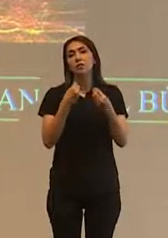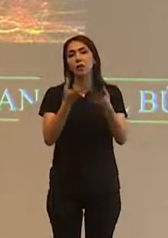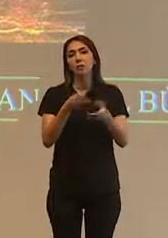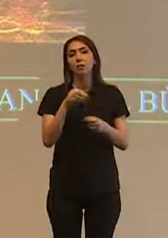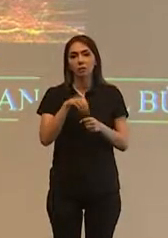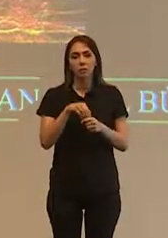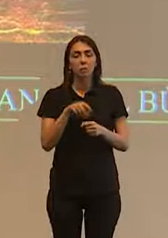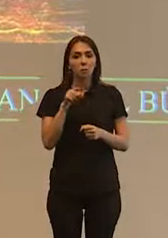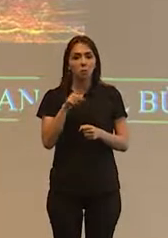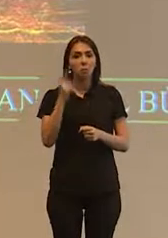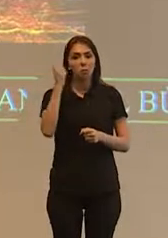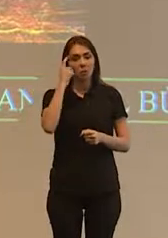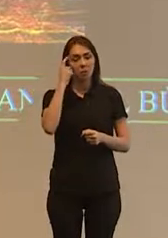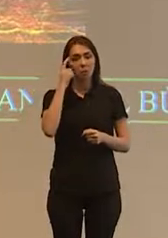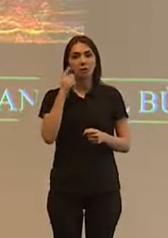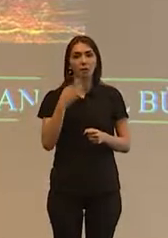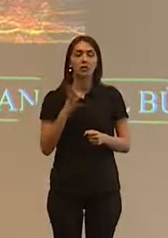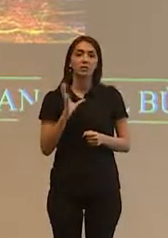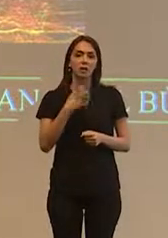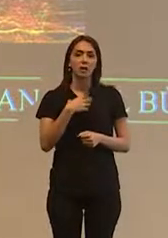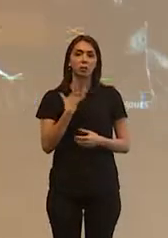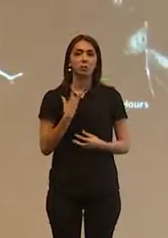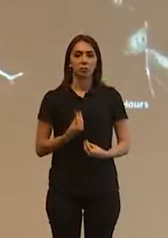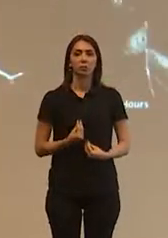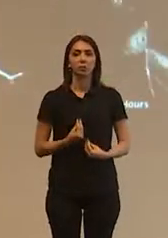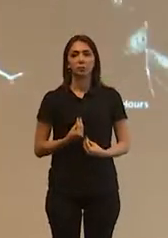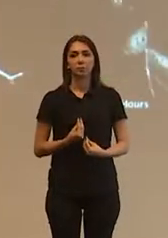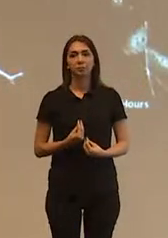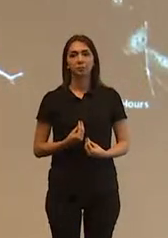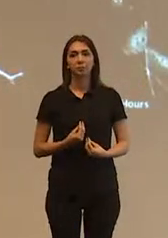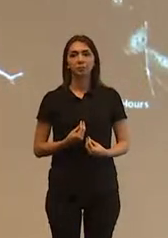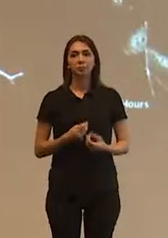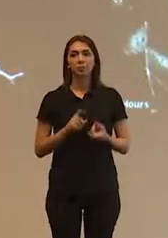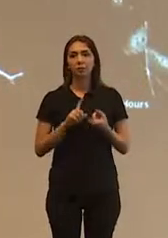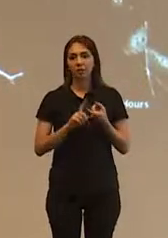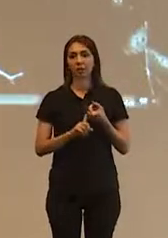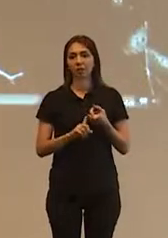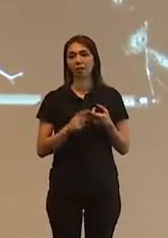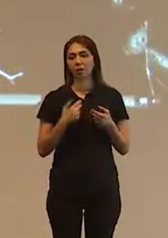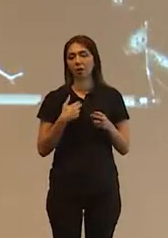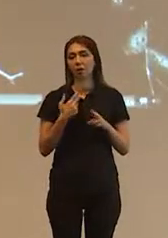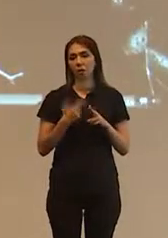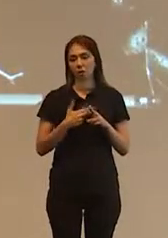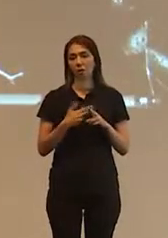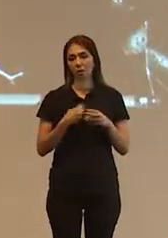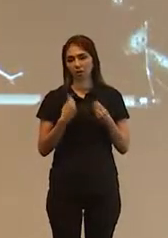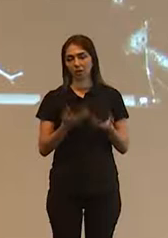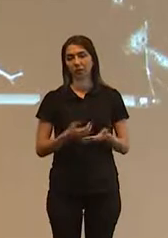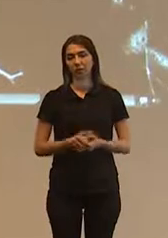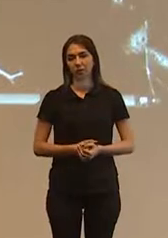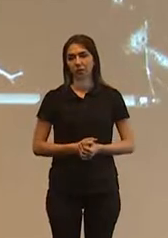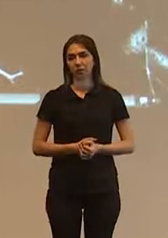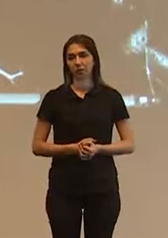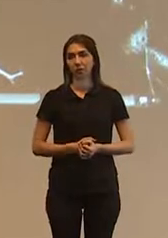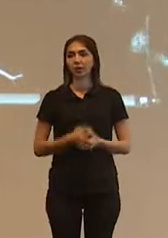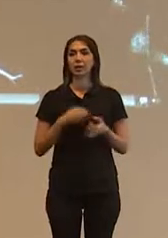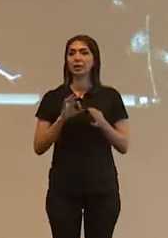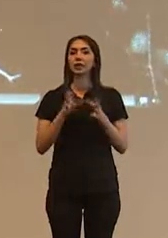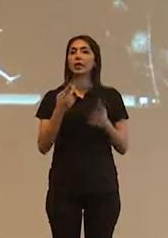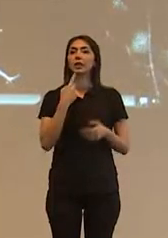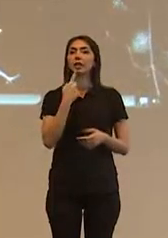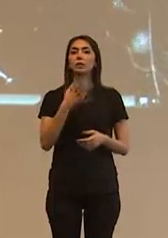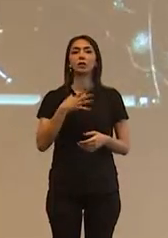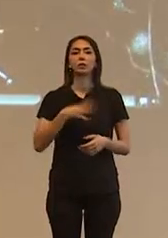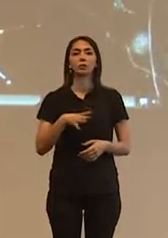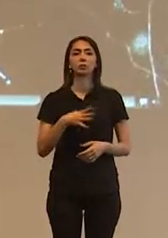so we can use the same mathematical methodology to respond to the question of